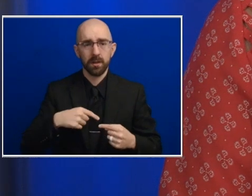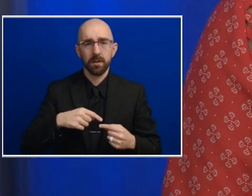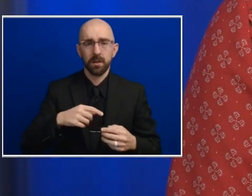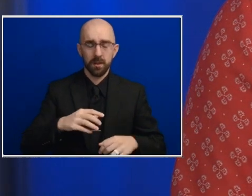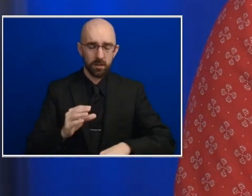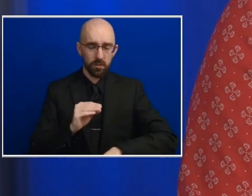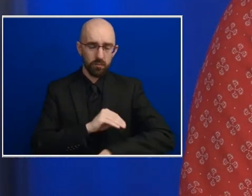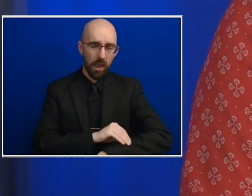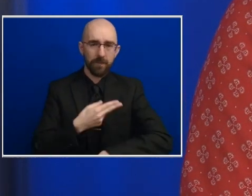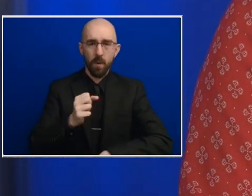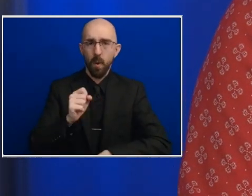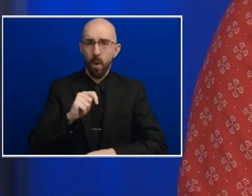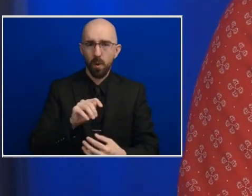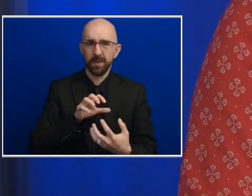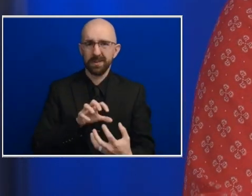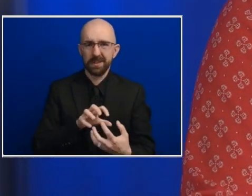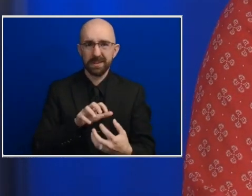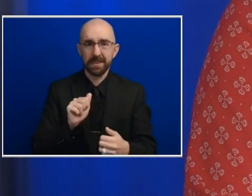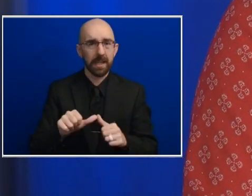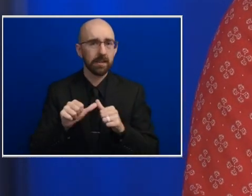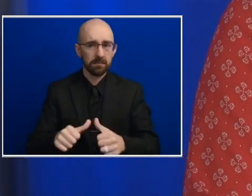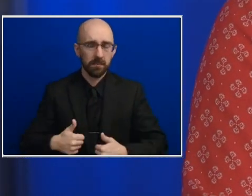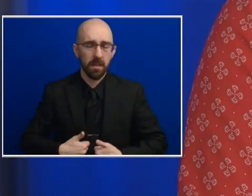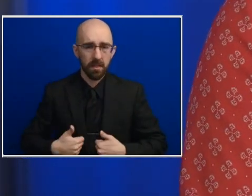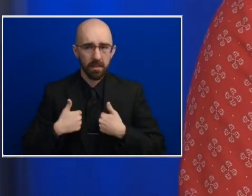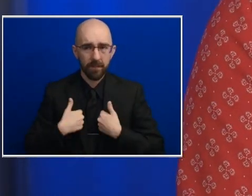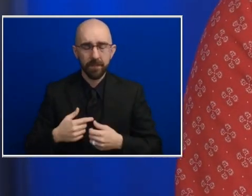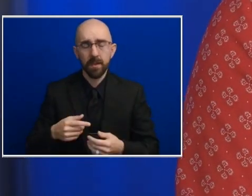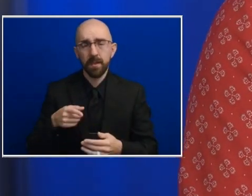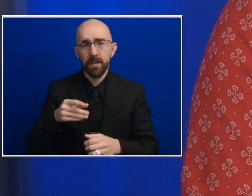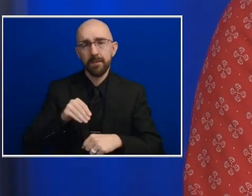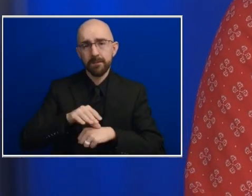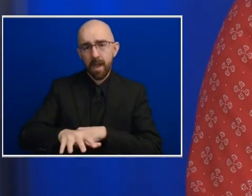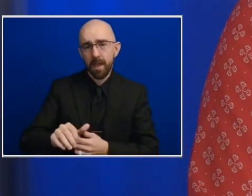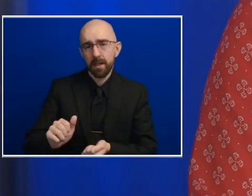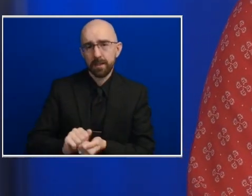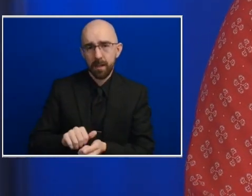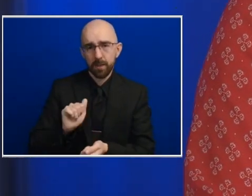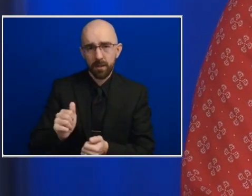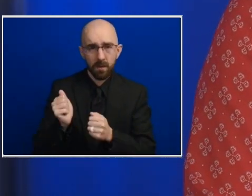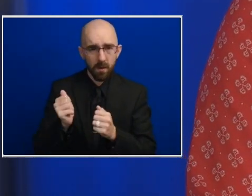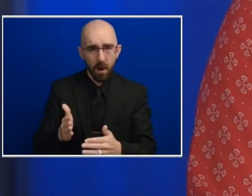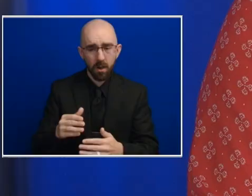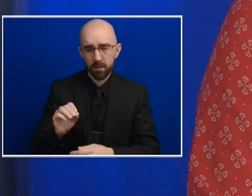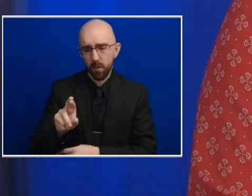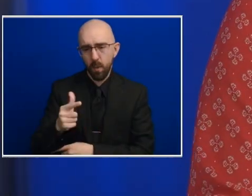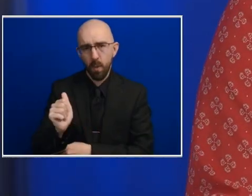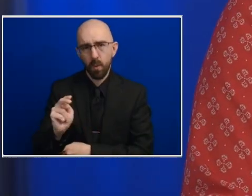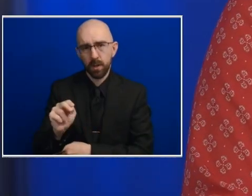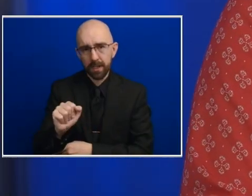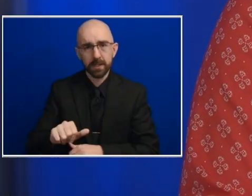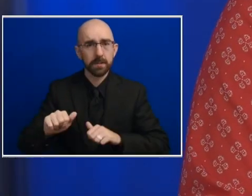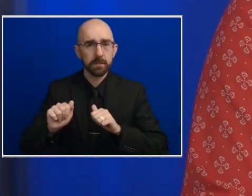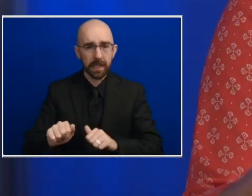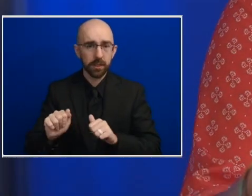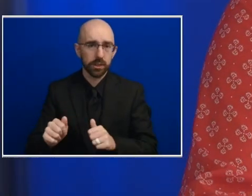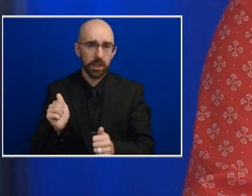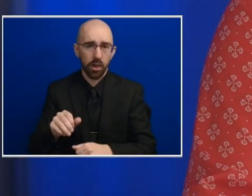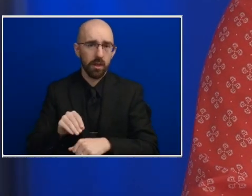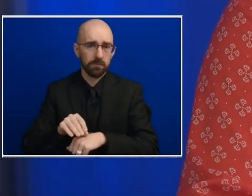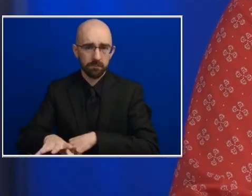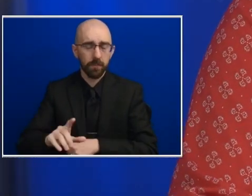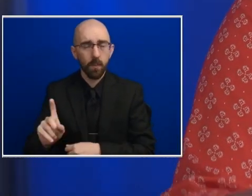on for a lifetime, and the effects and the damage that can cause organs, or potentially can. Whereas